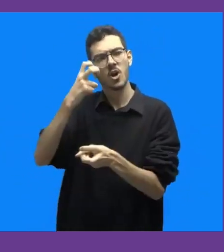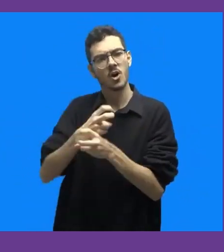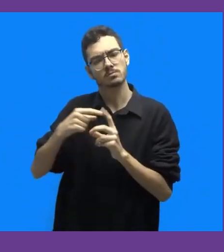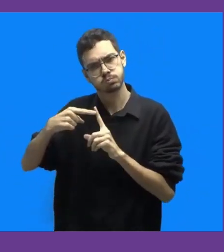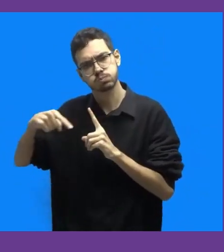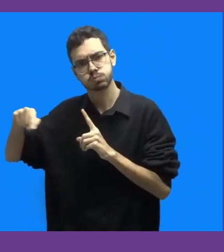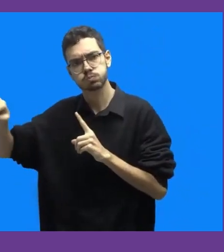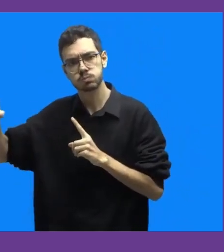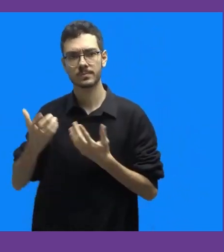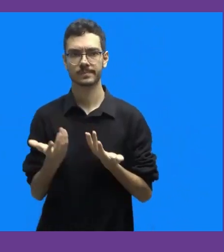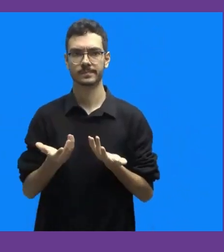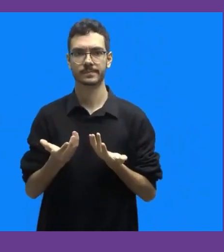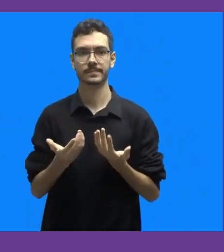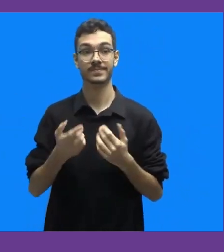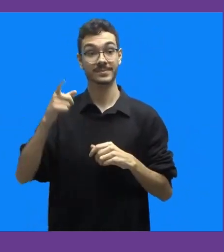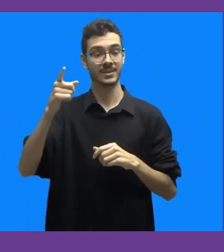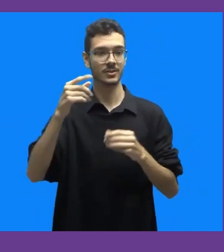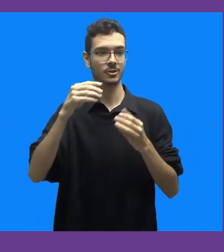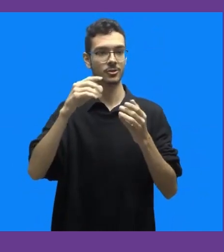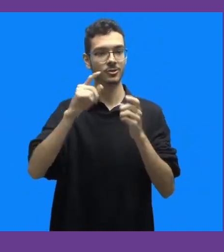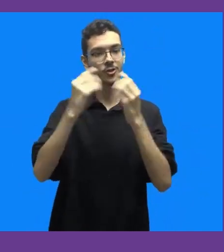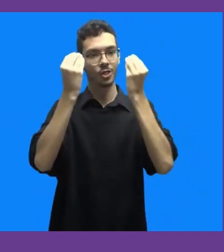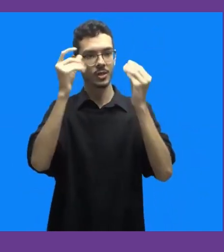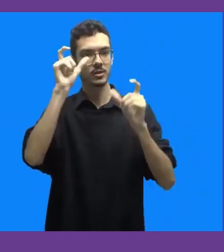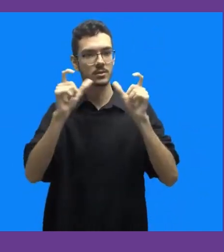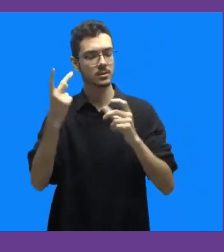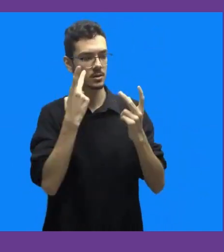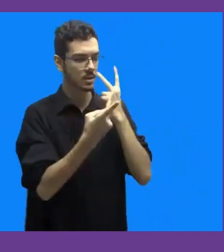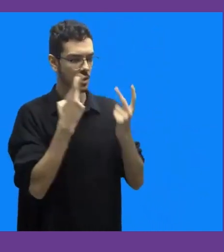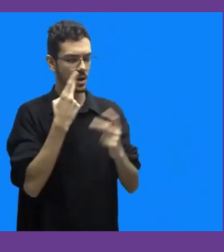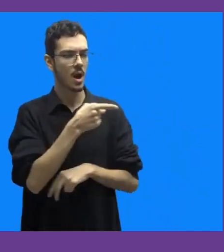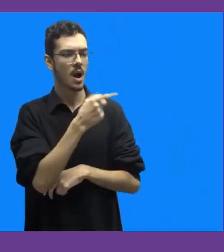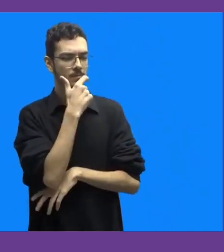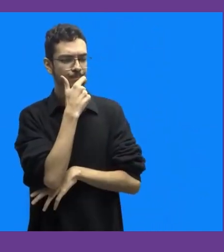and they start to innovate, and they start to